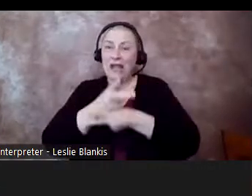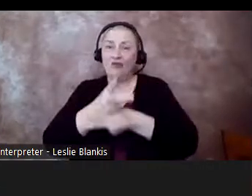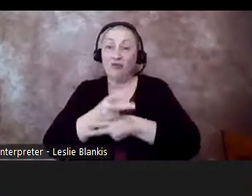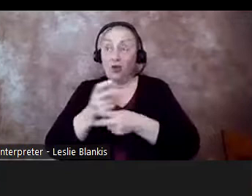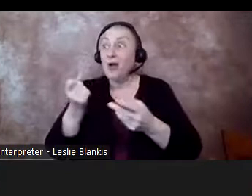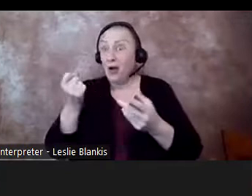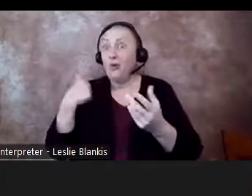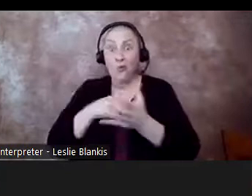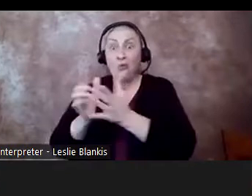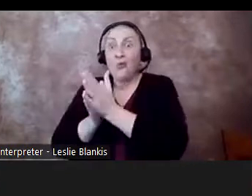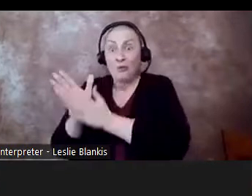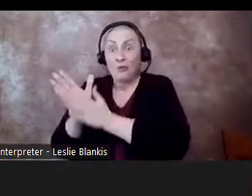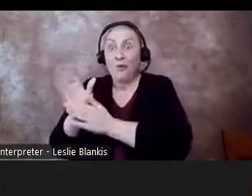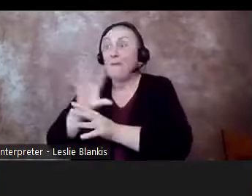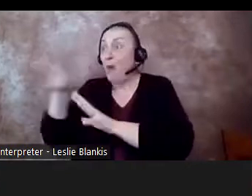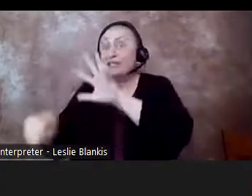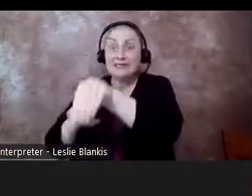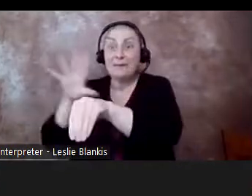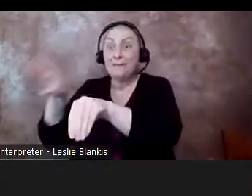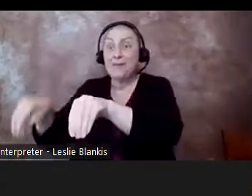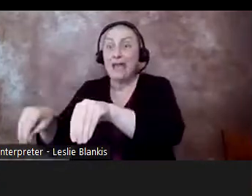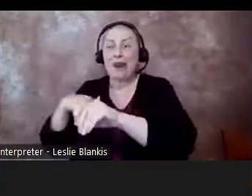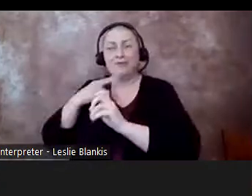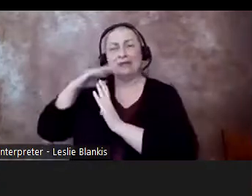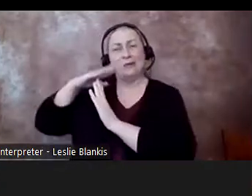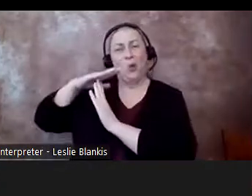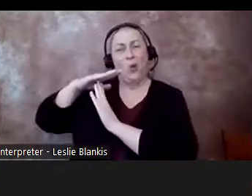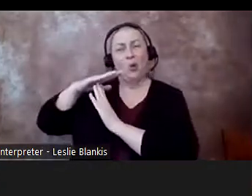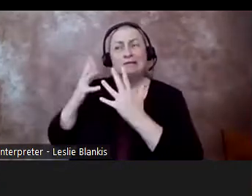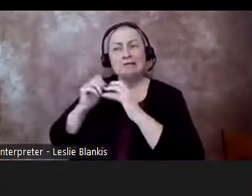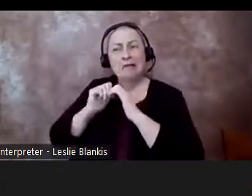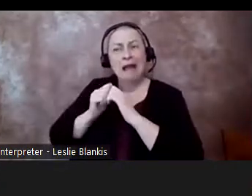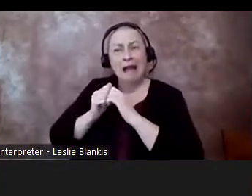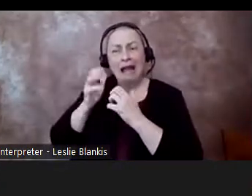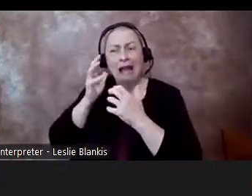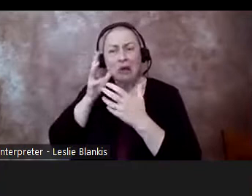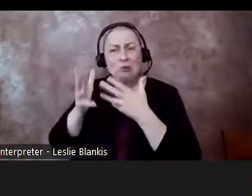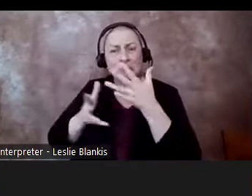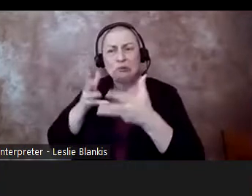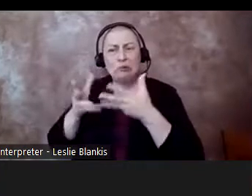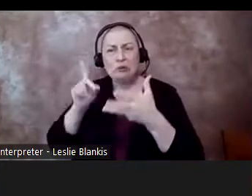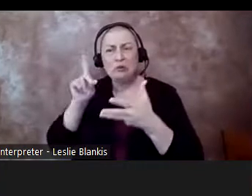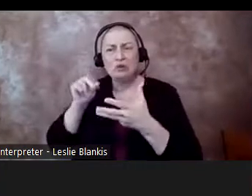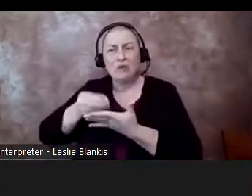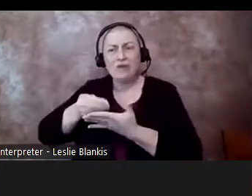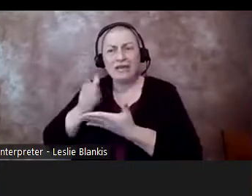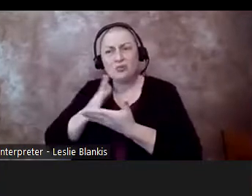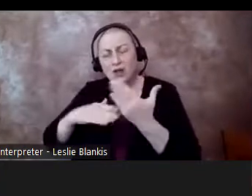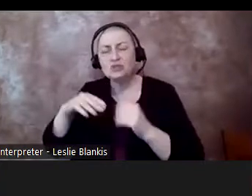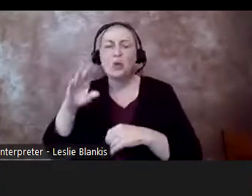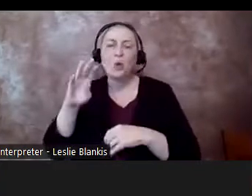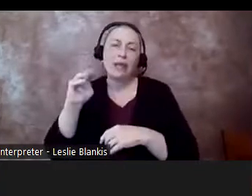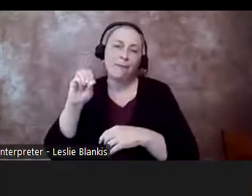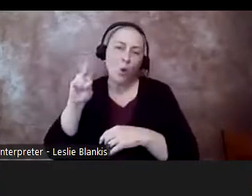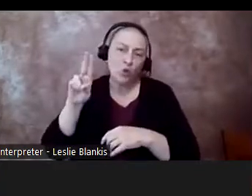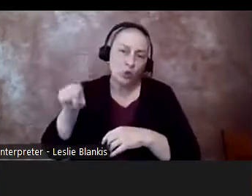want to participate in everything, I always have to say time out and say, you know, how are we going to end the financial into that? So MOUs and those types